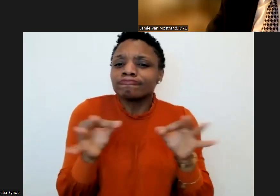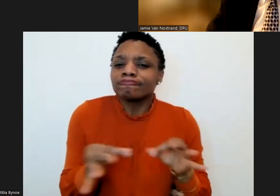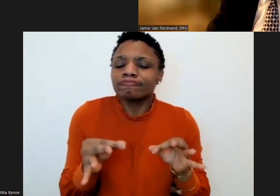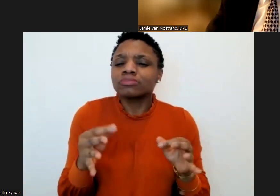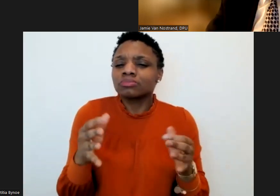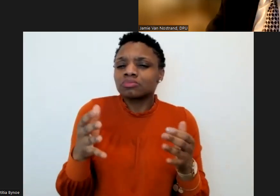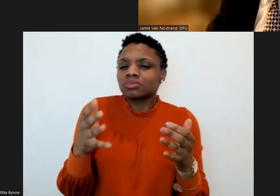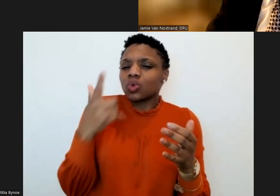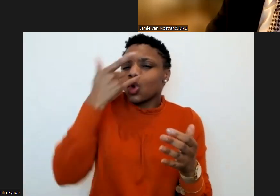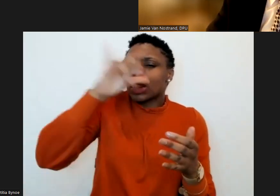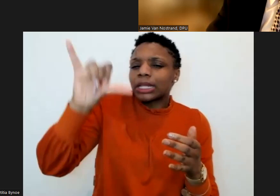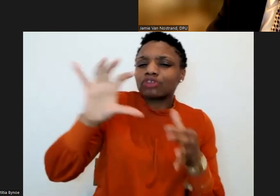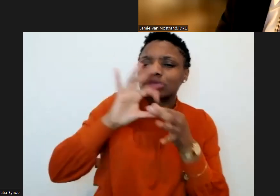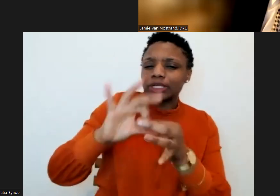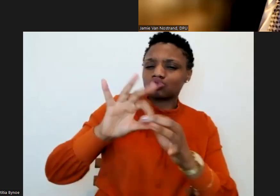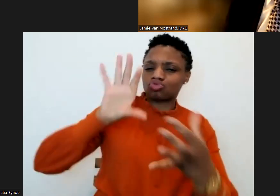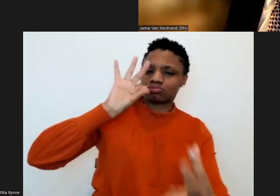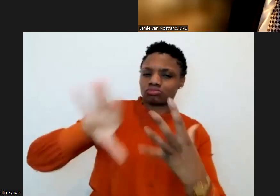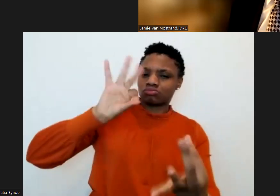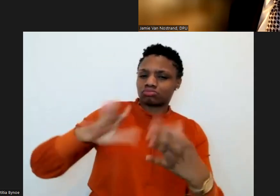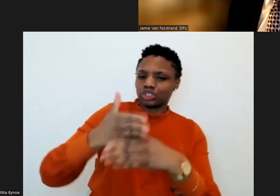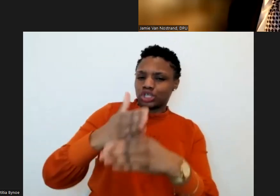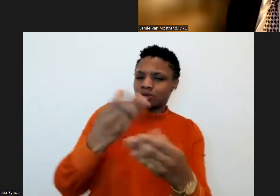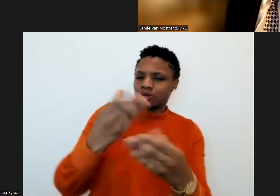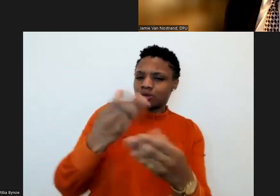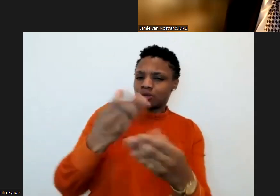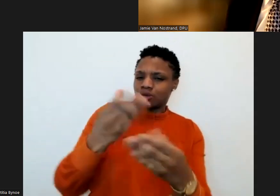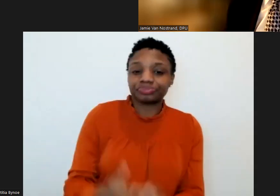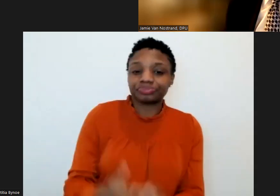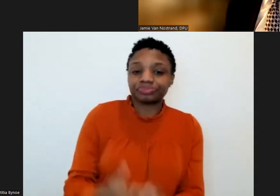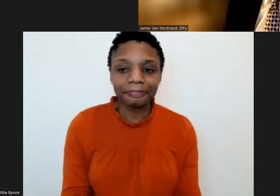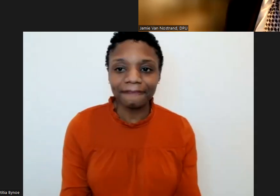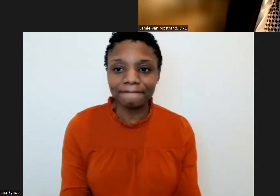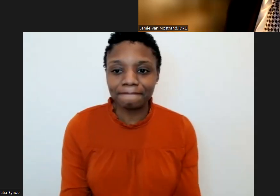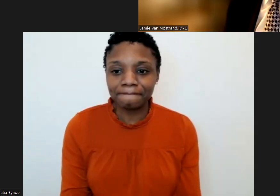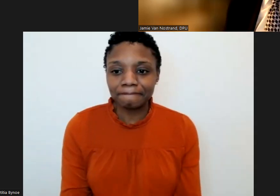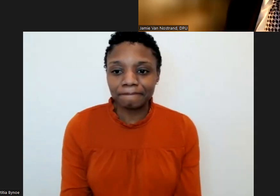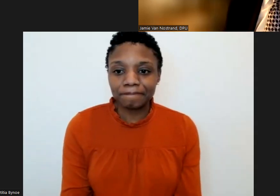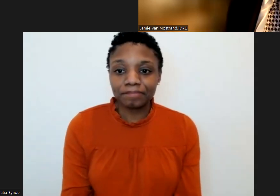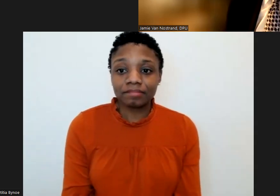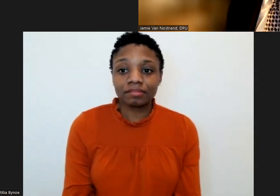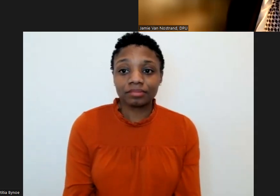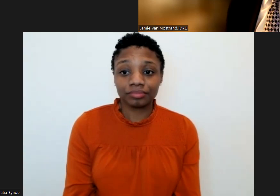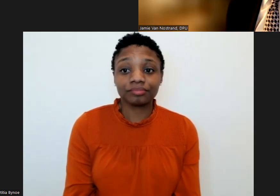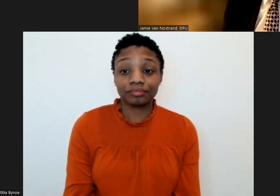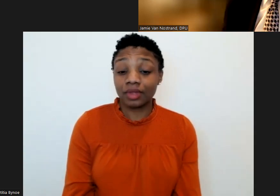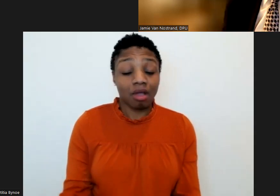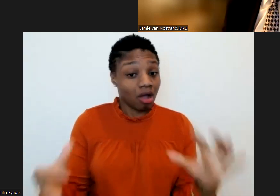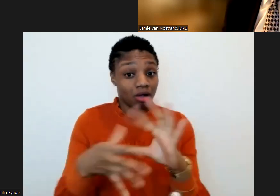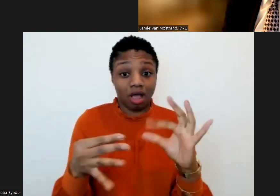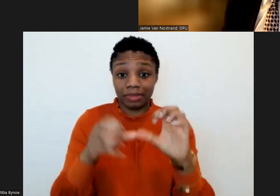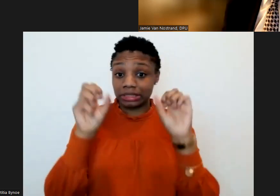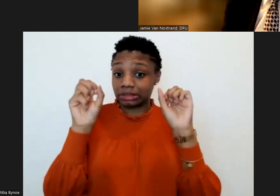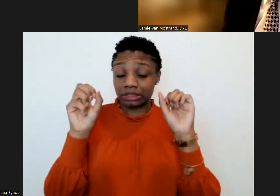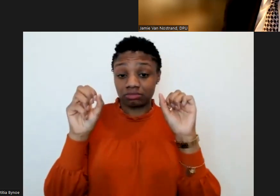this one. Sure, it's a great question under Secretary Power. Comments can be of any length. You do not